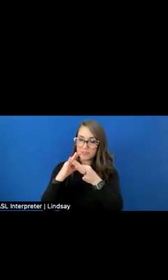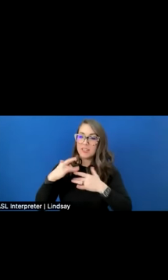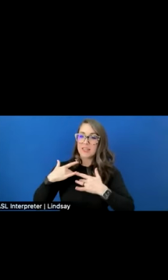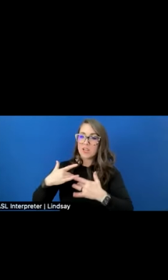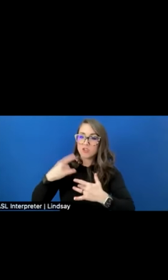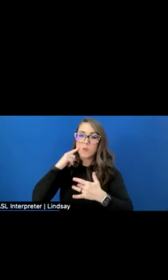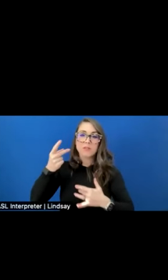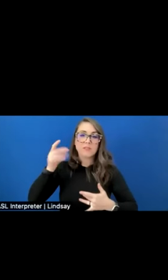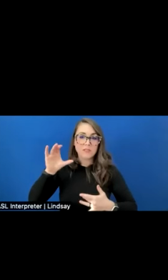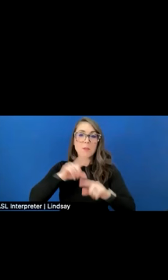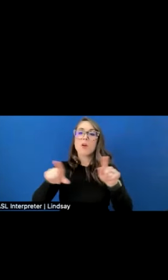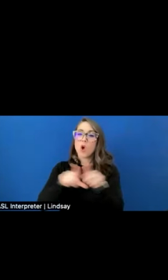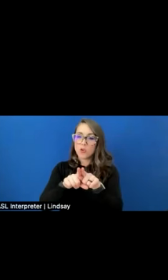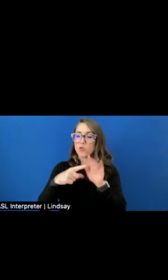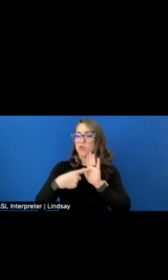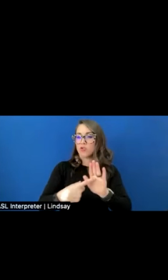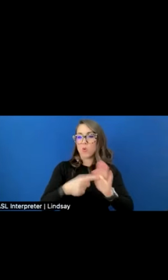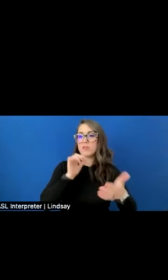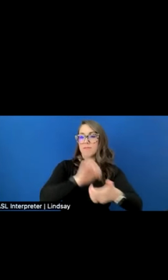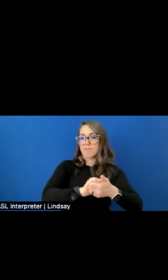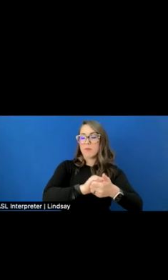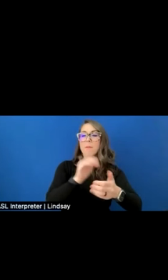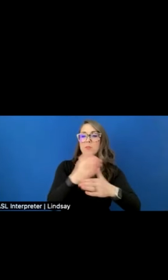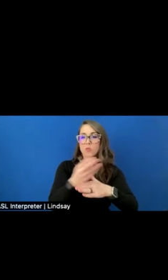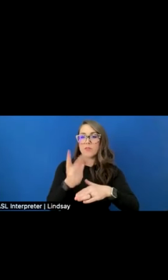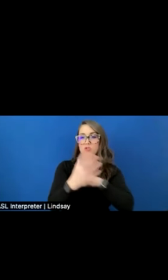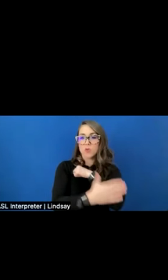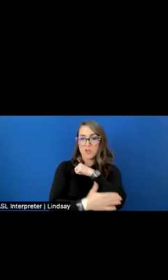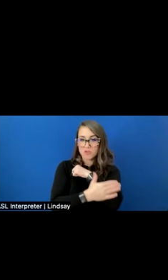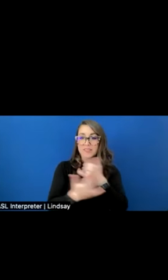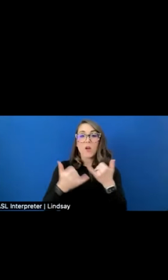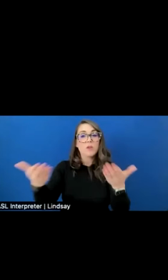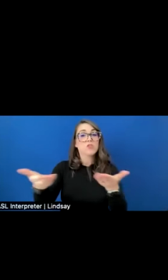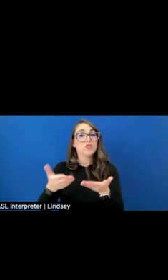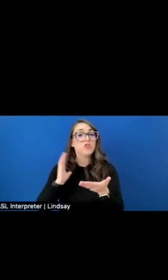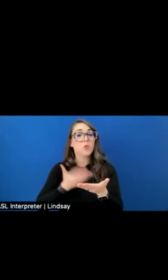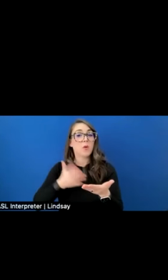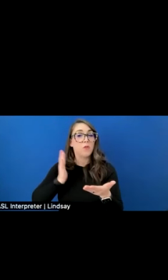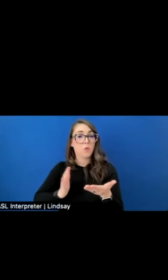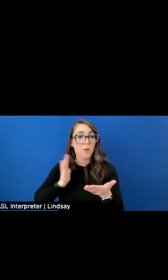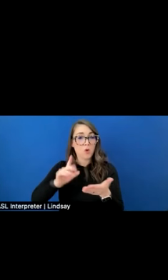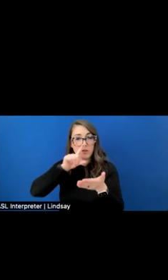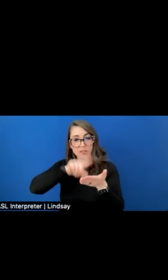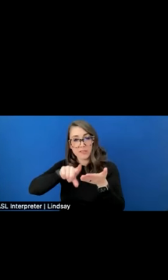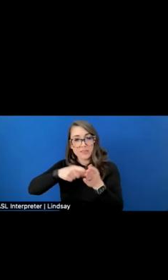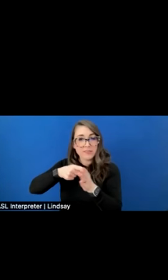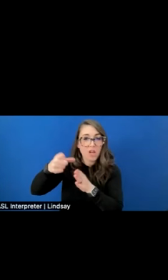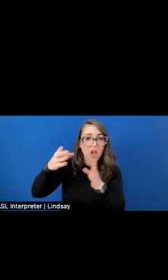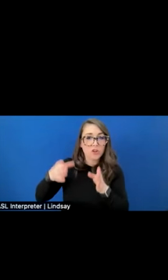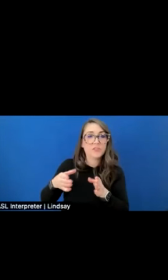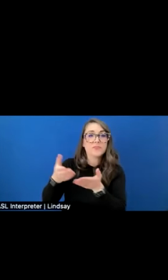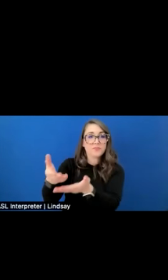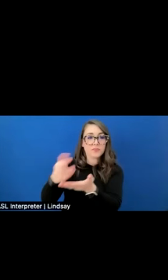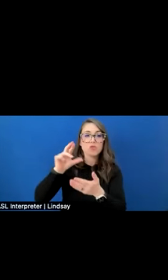share her motivations to join this endeavor, I'd like to introduce you to our former scholar and now Itoloy team member, Rachel Briones. Rachel. I really wanted to do